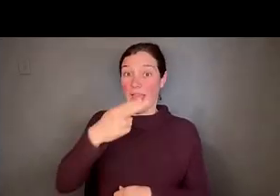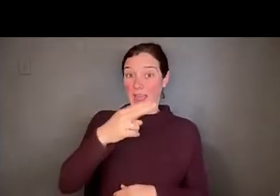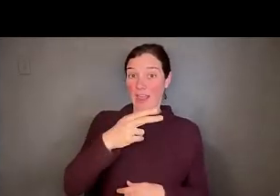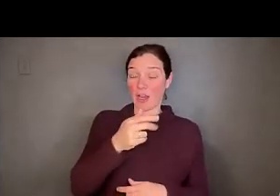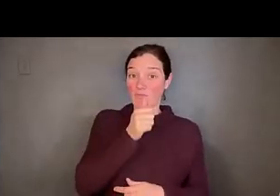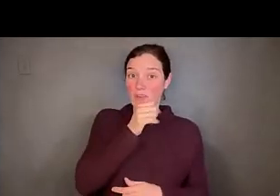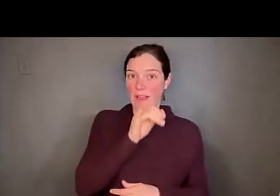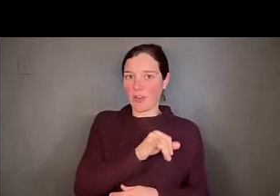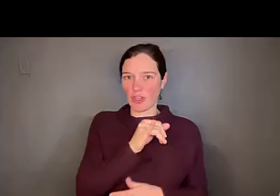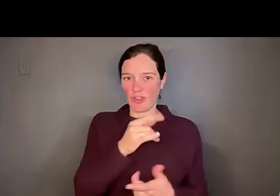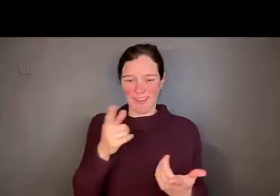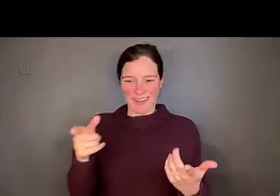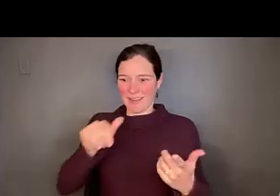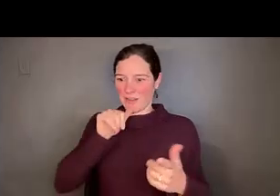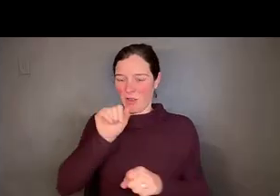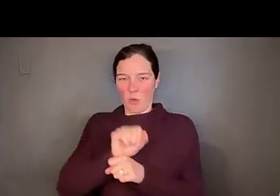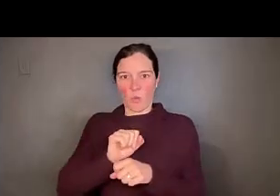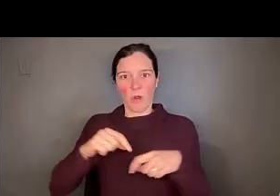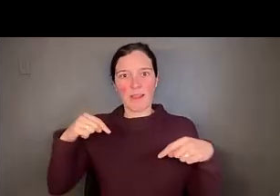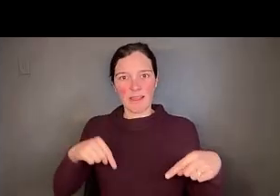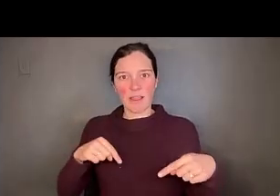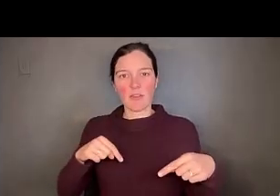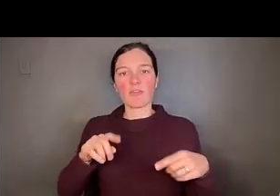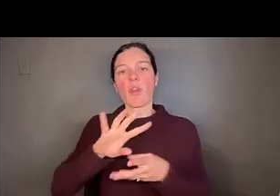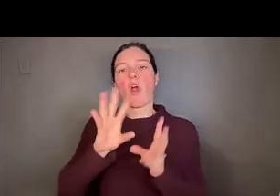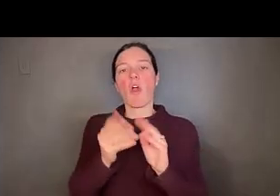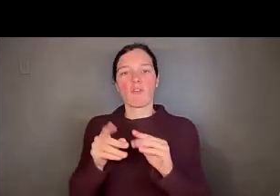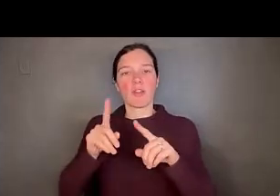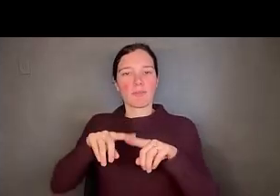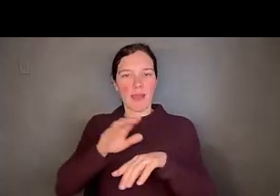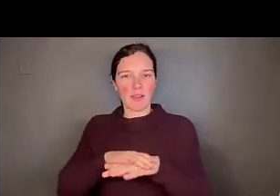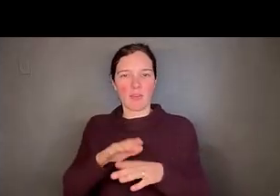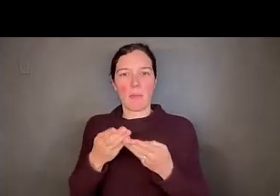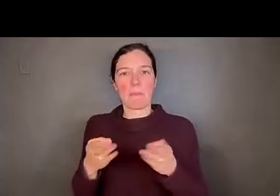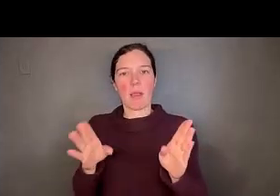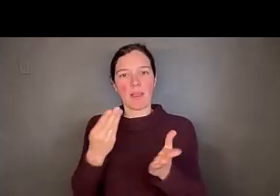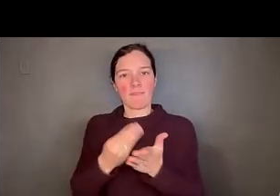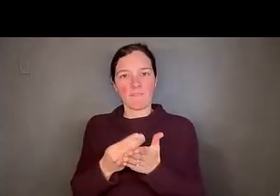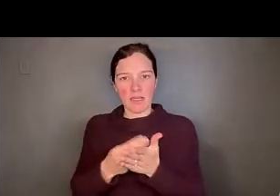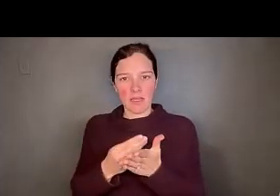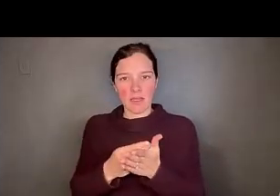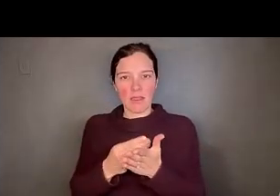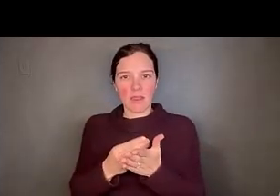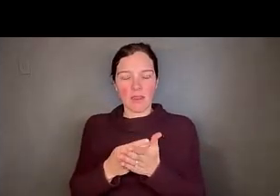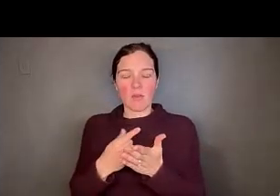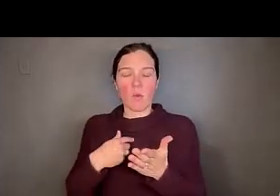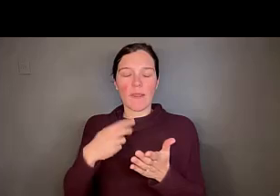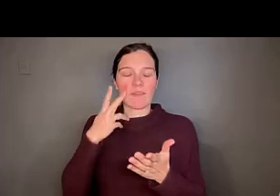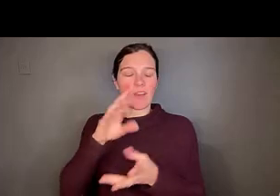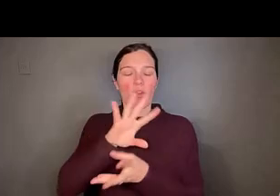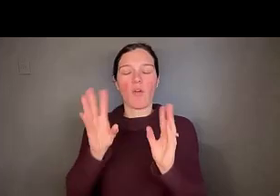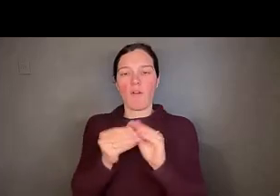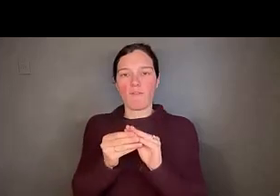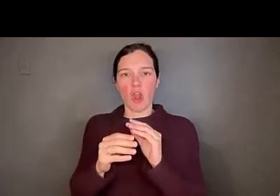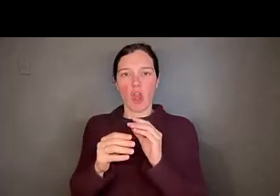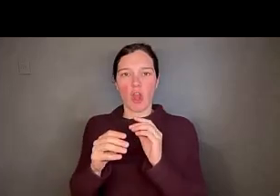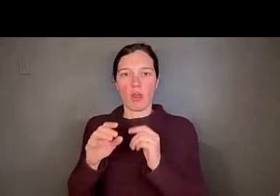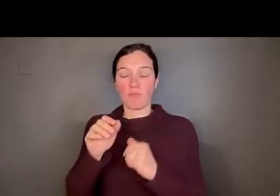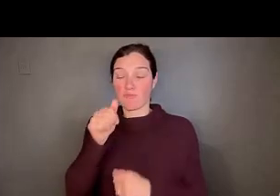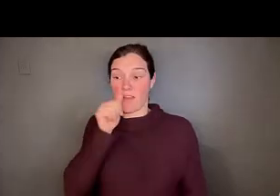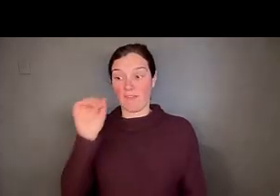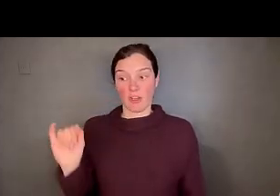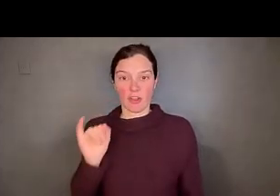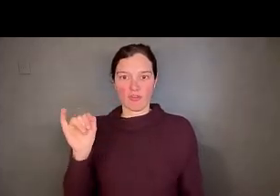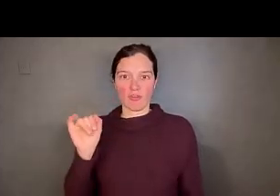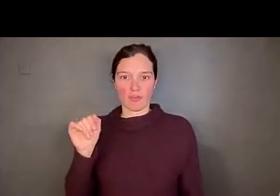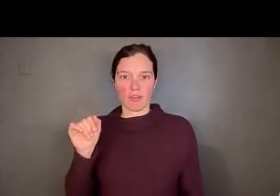So I think that overall dependence on public funding, as we've seen the overall commercial market